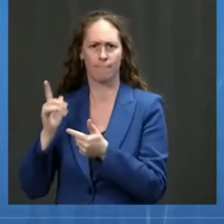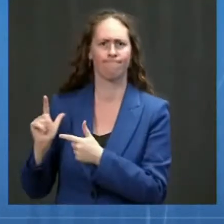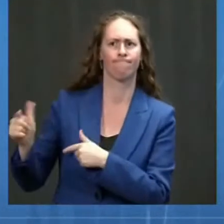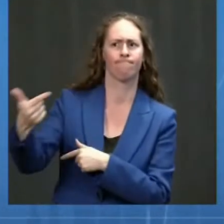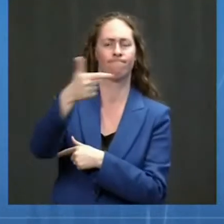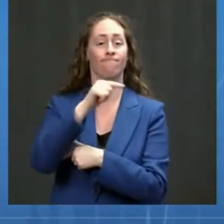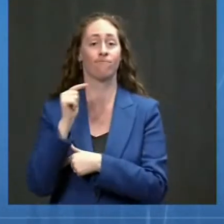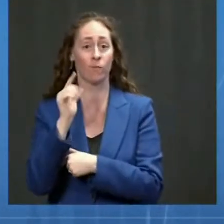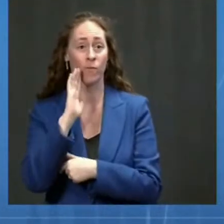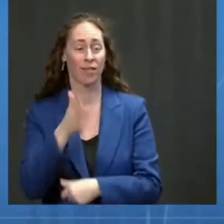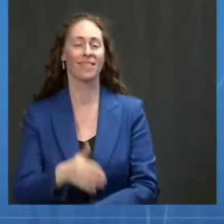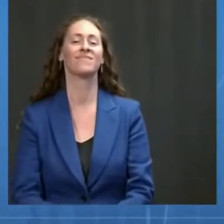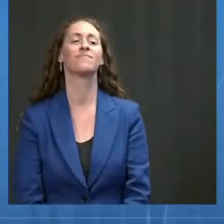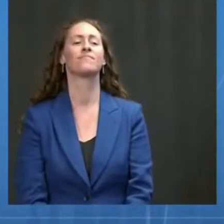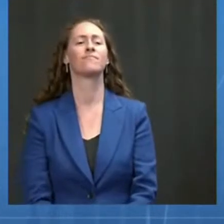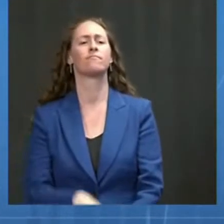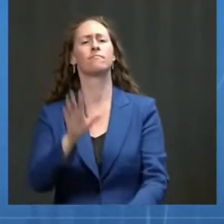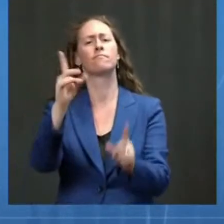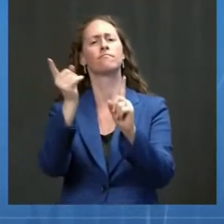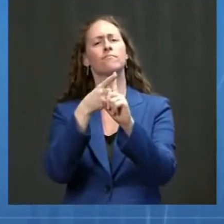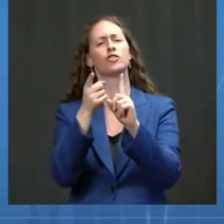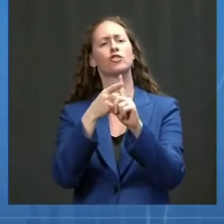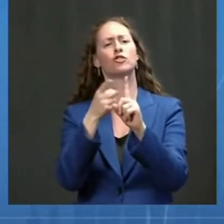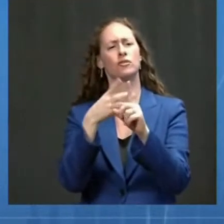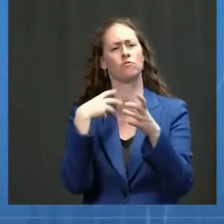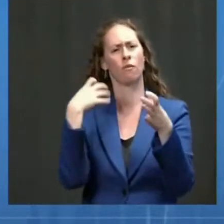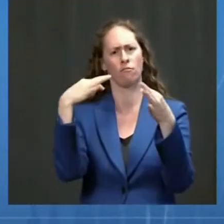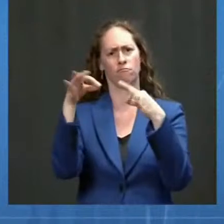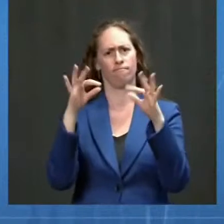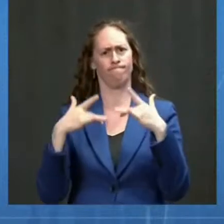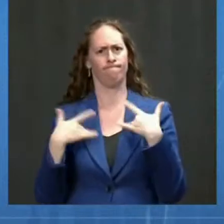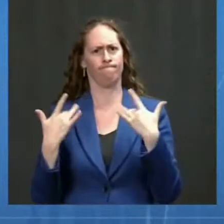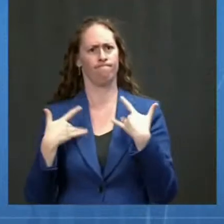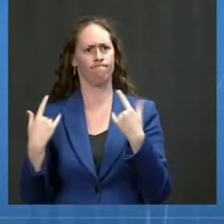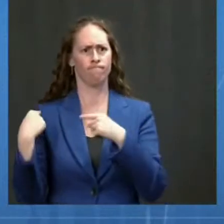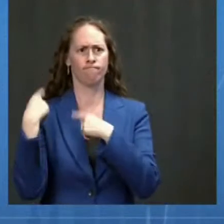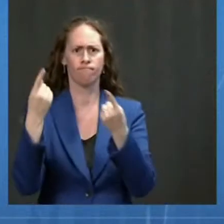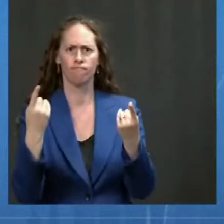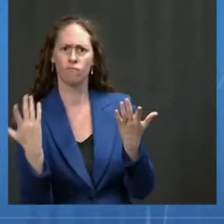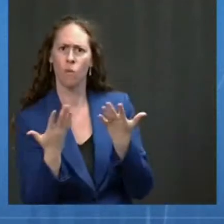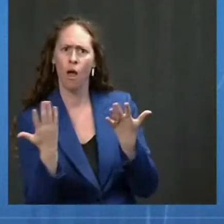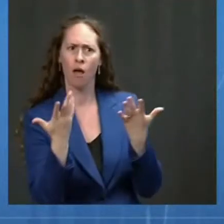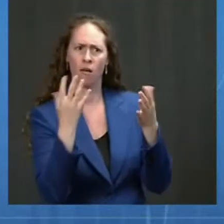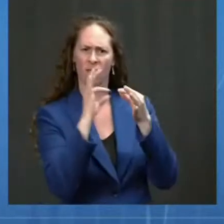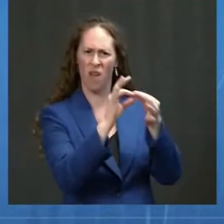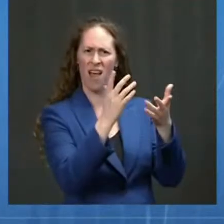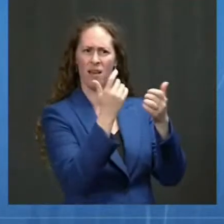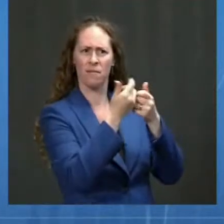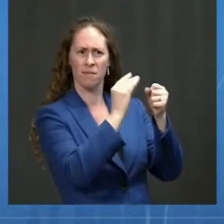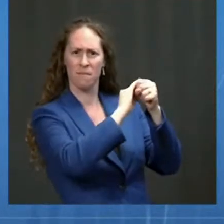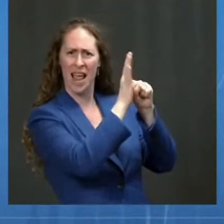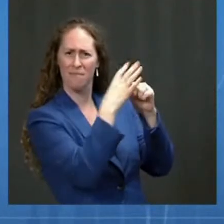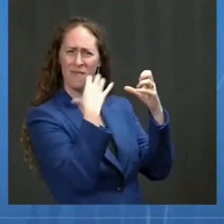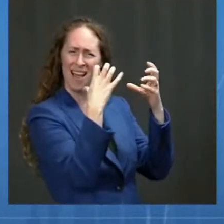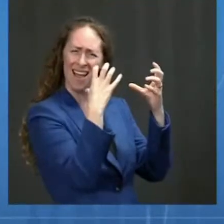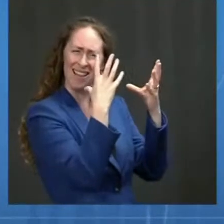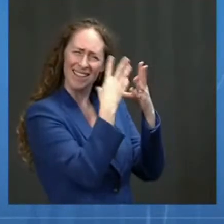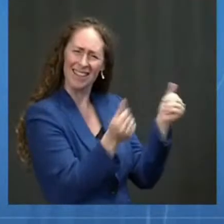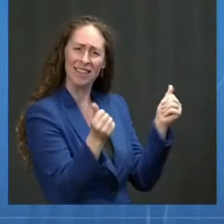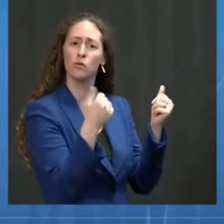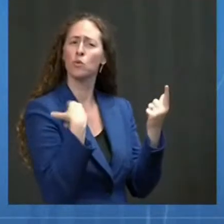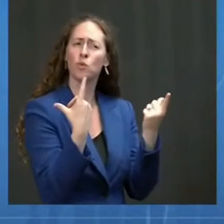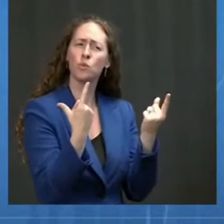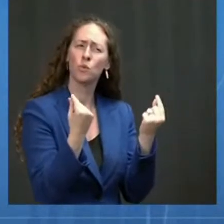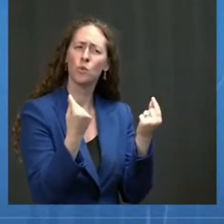First, I want to provide a brief update on our fight against the virus. We continue to see a rise in